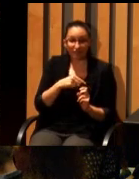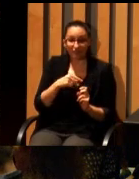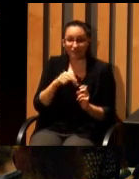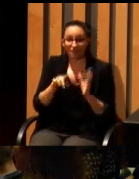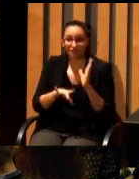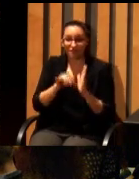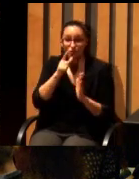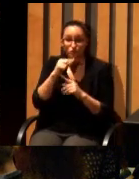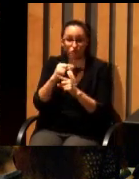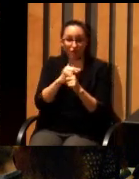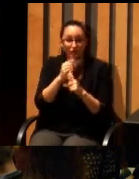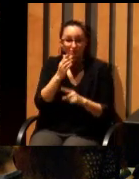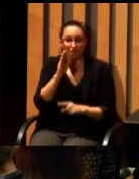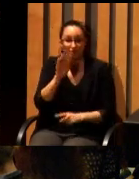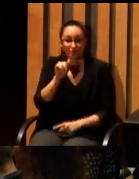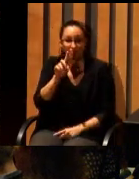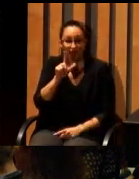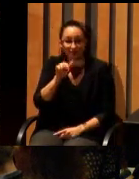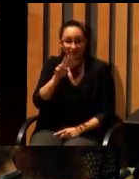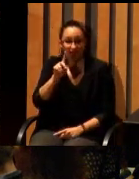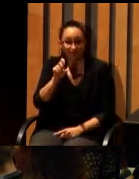guardian in Canada,